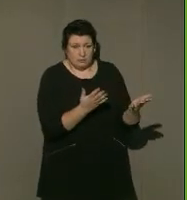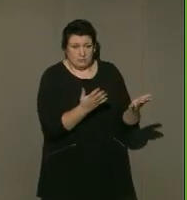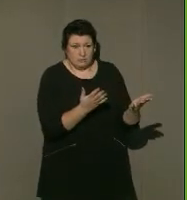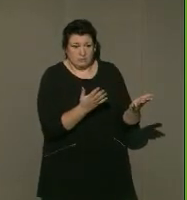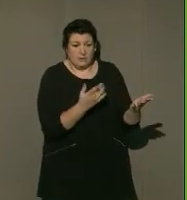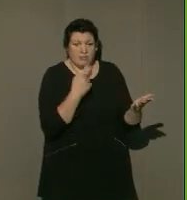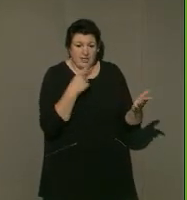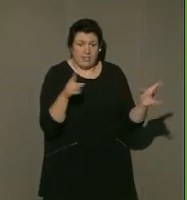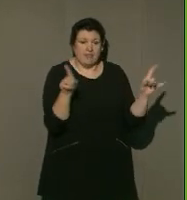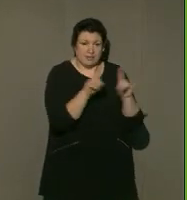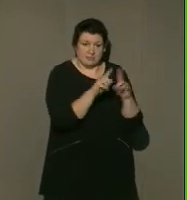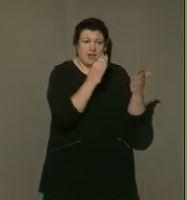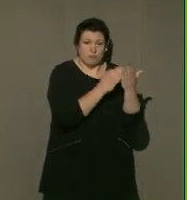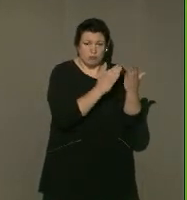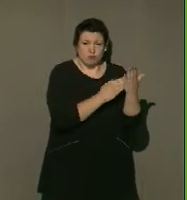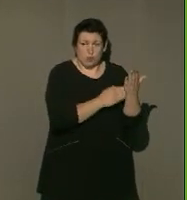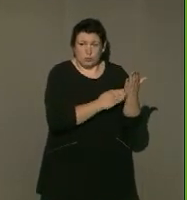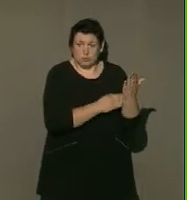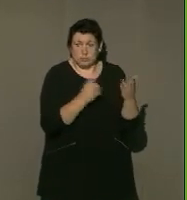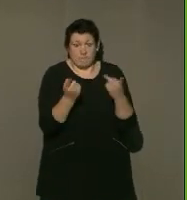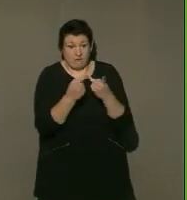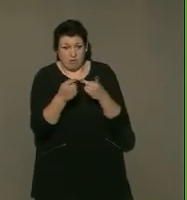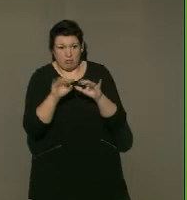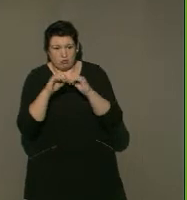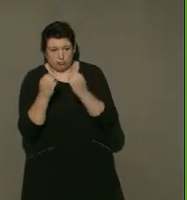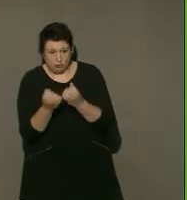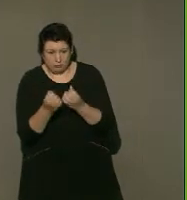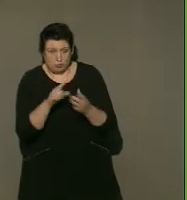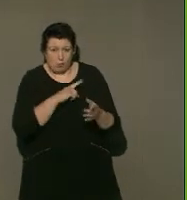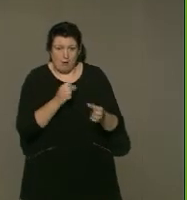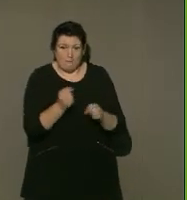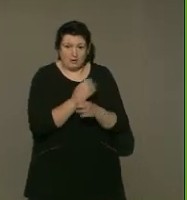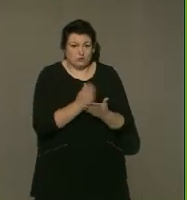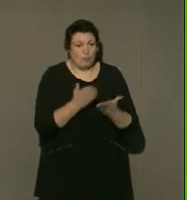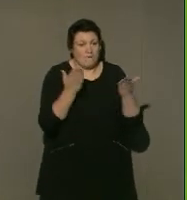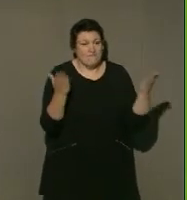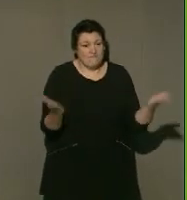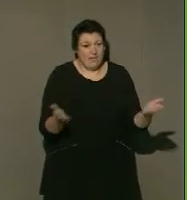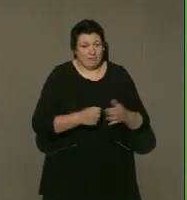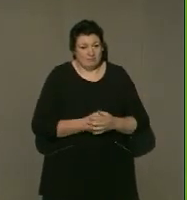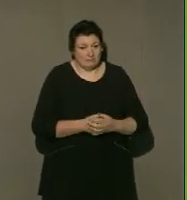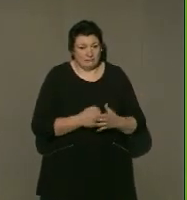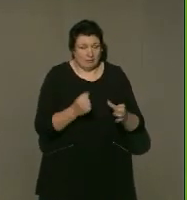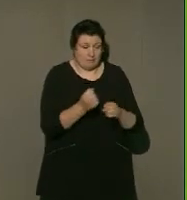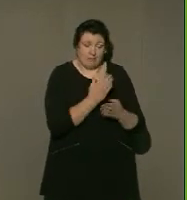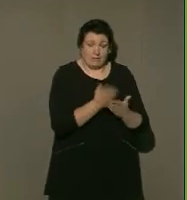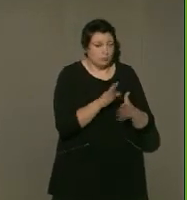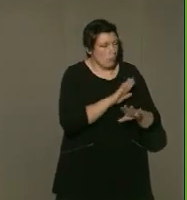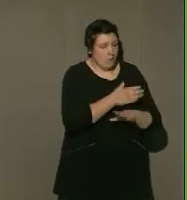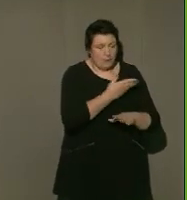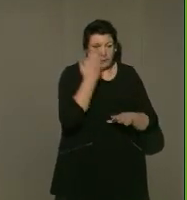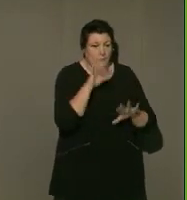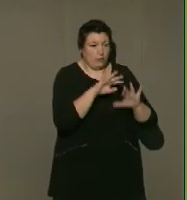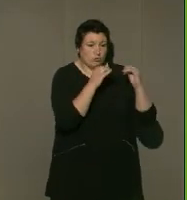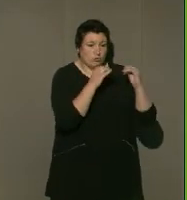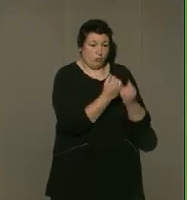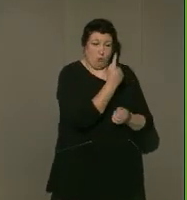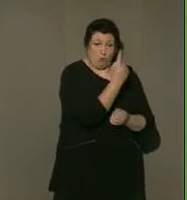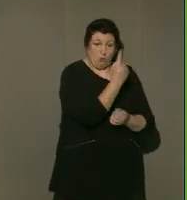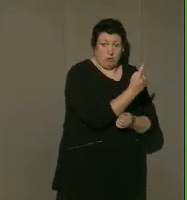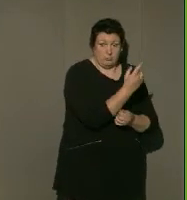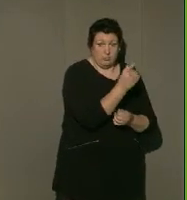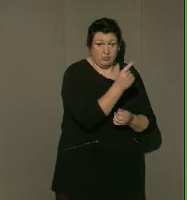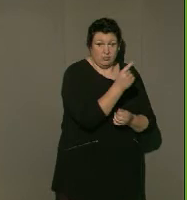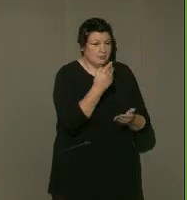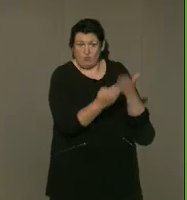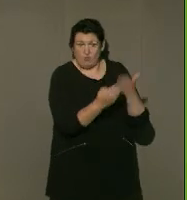rules as other affiliated groups for the sake of fairness, and to make sure that no group in the Green Party has an unfairly